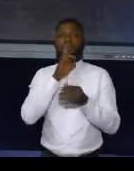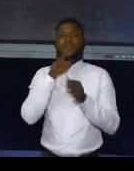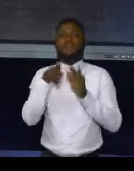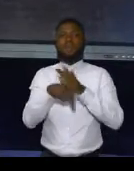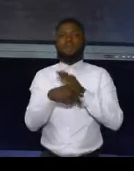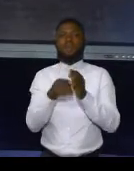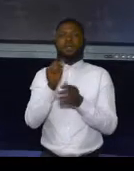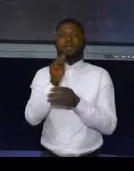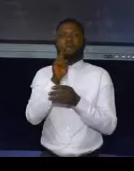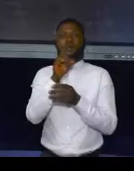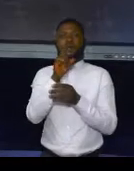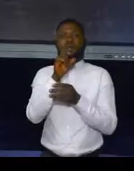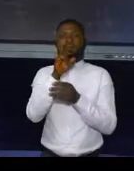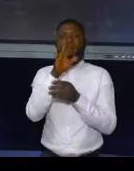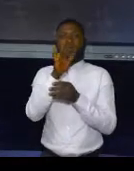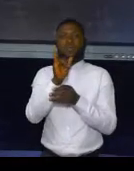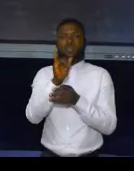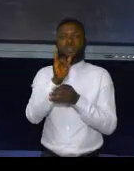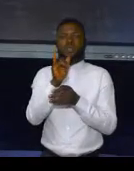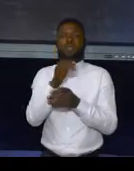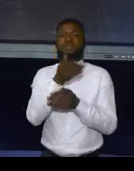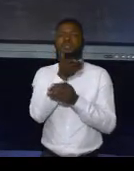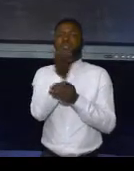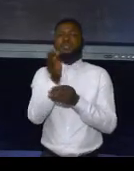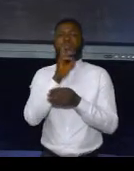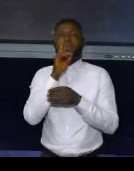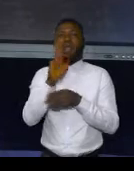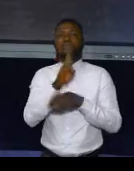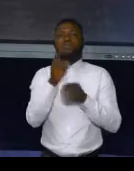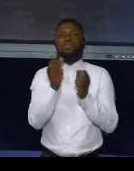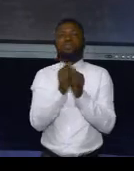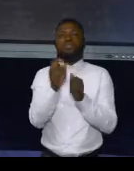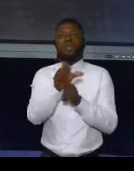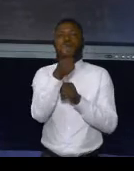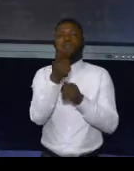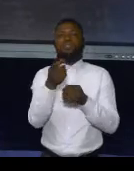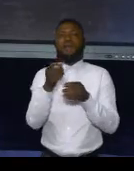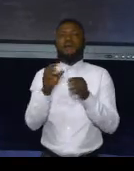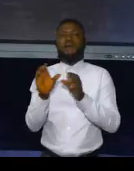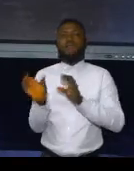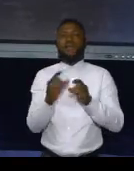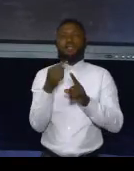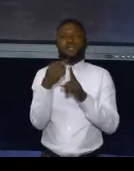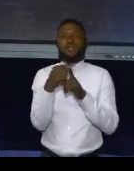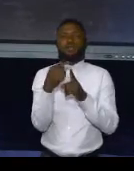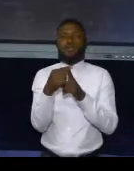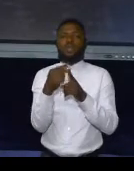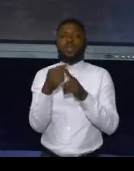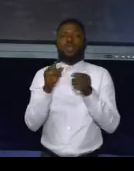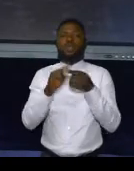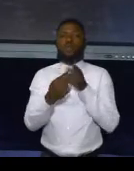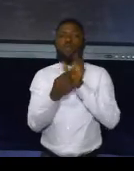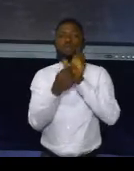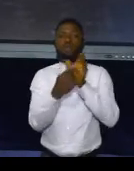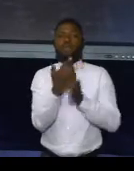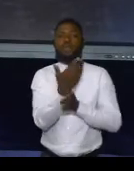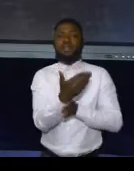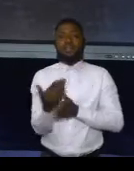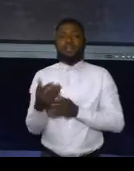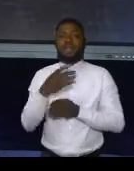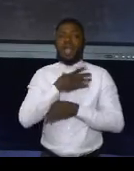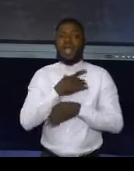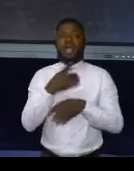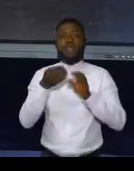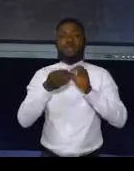What are primary auxiliaries? These are used with other verbs. We use them with other verbs to show